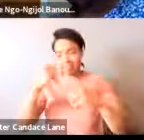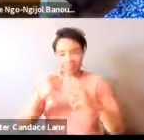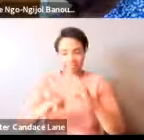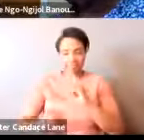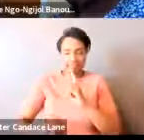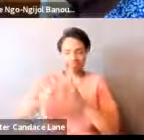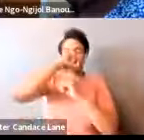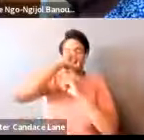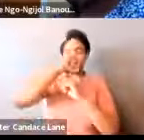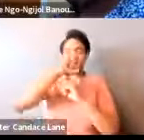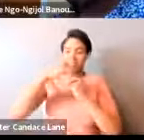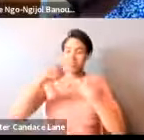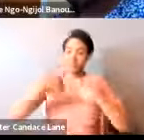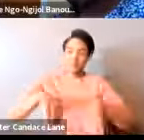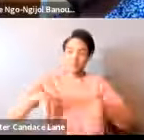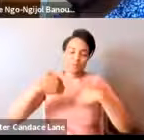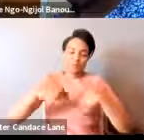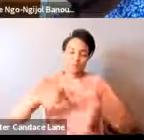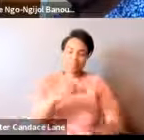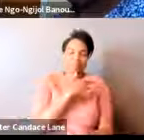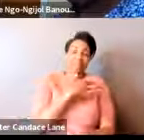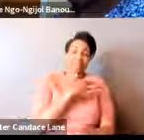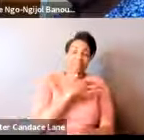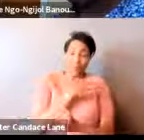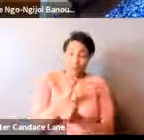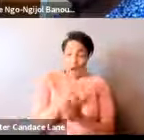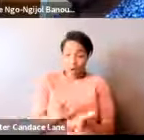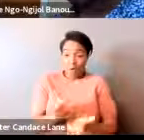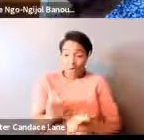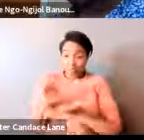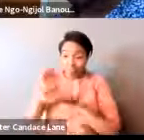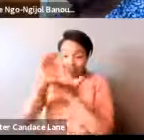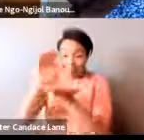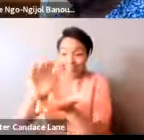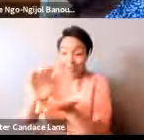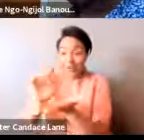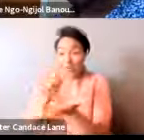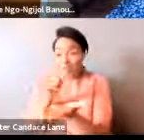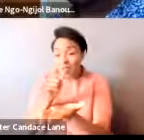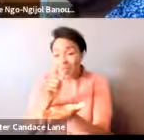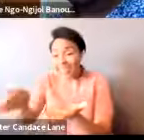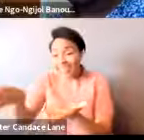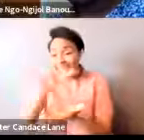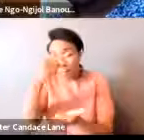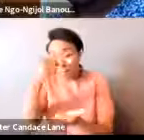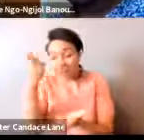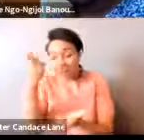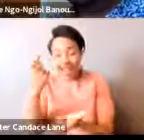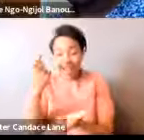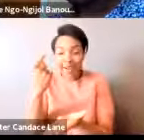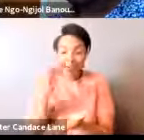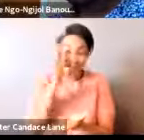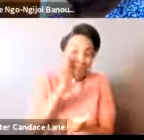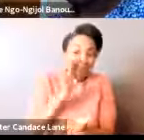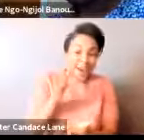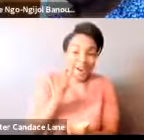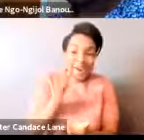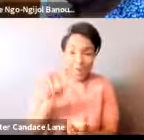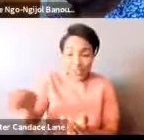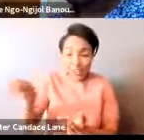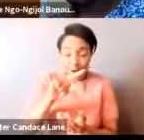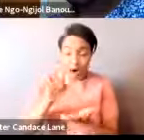to dedicate my reading to all the little Black and brown girls who are out there writing your hearts out in your